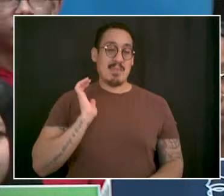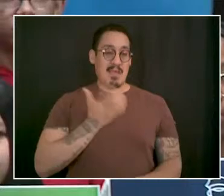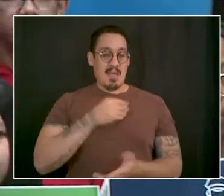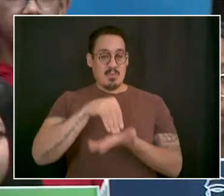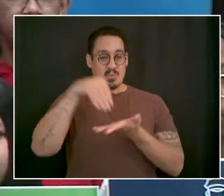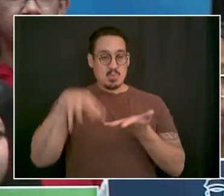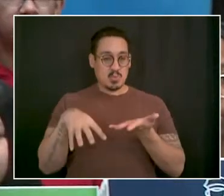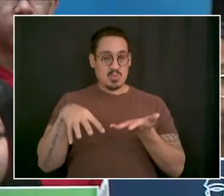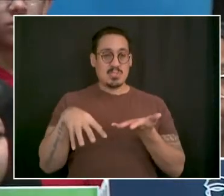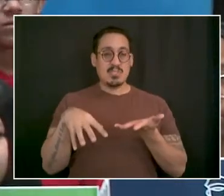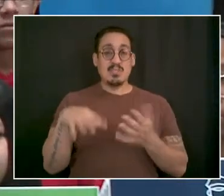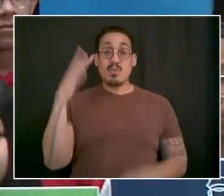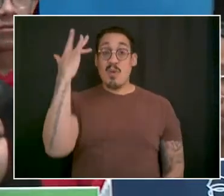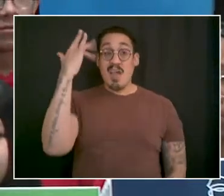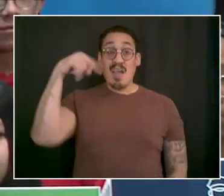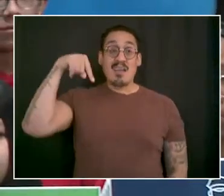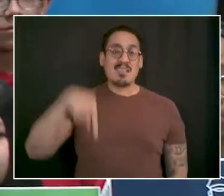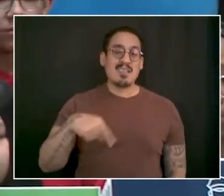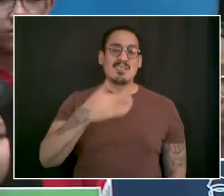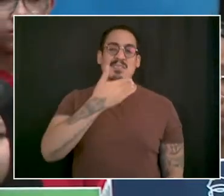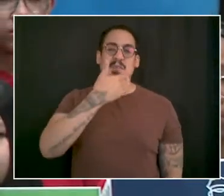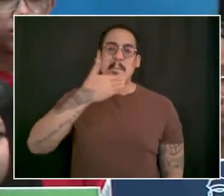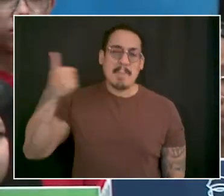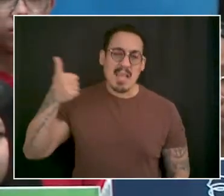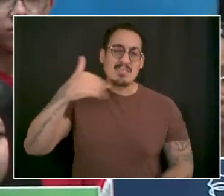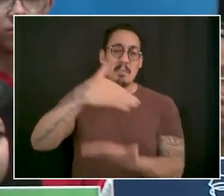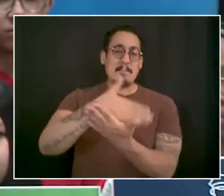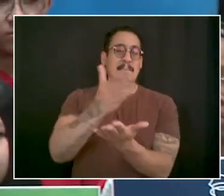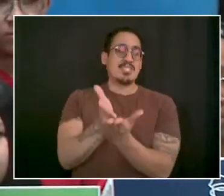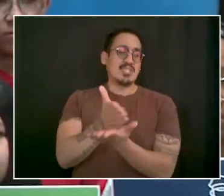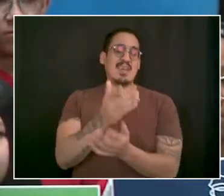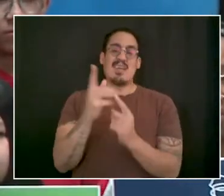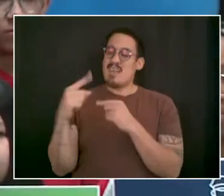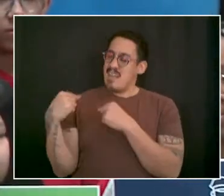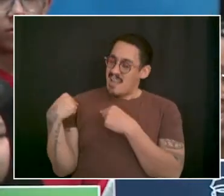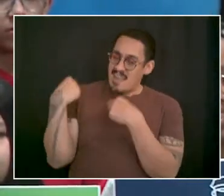for families and young people. You are